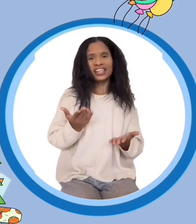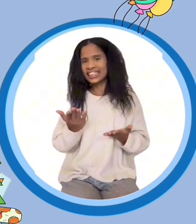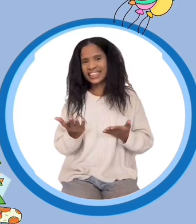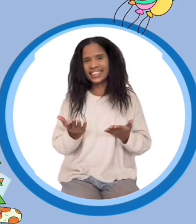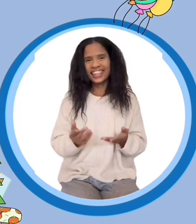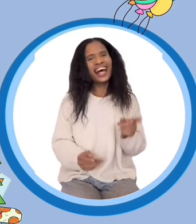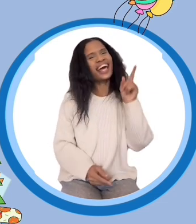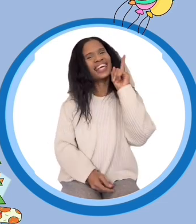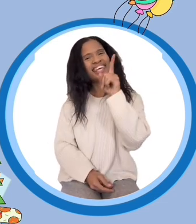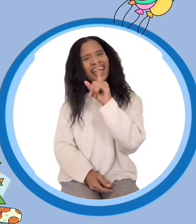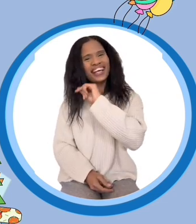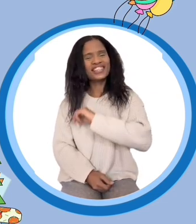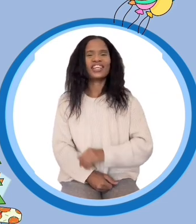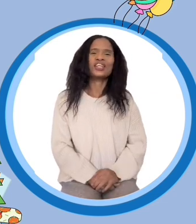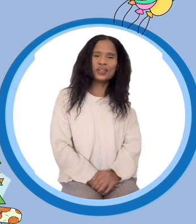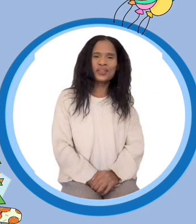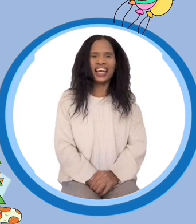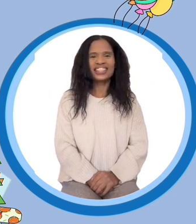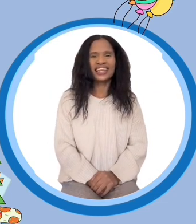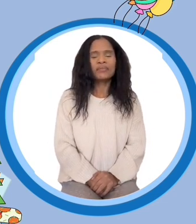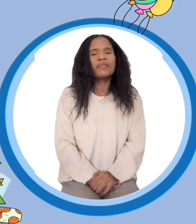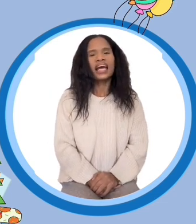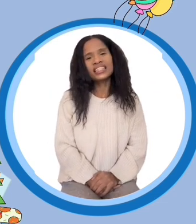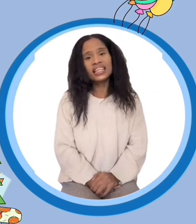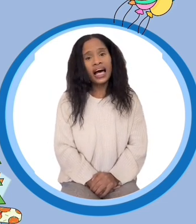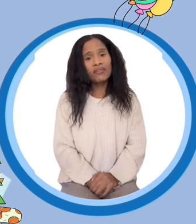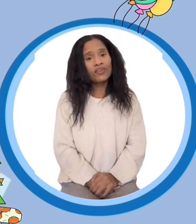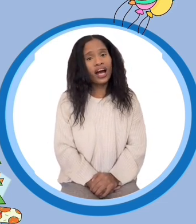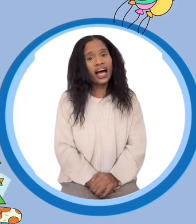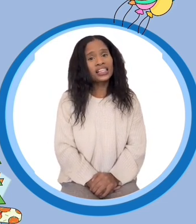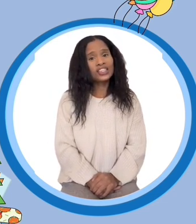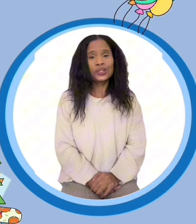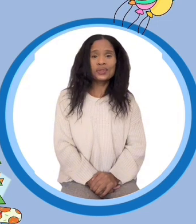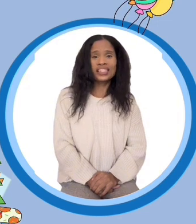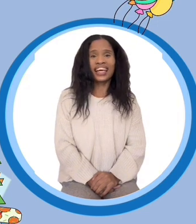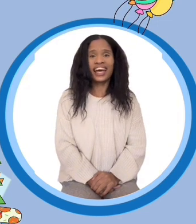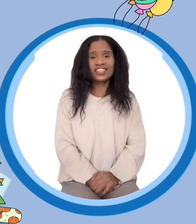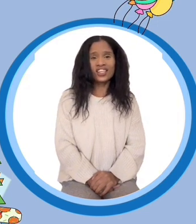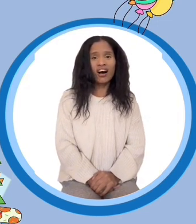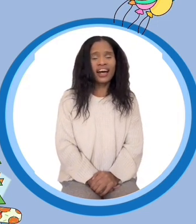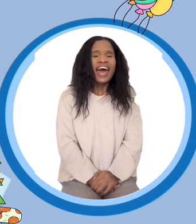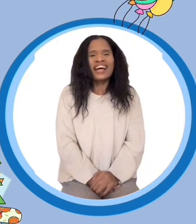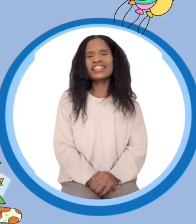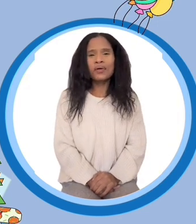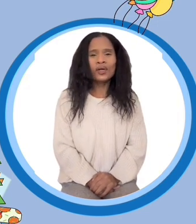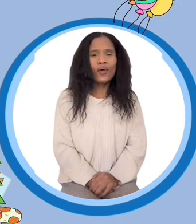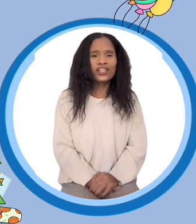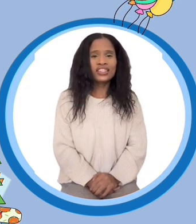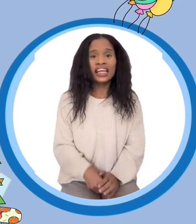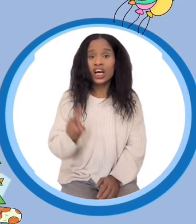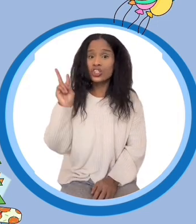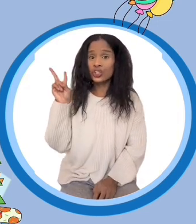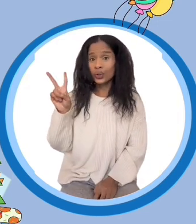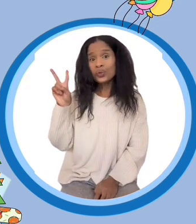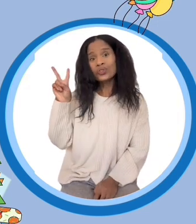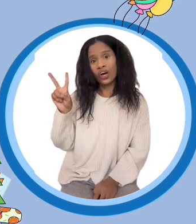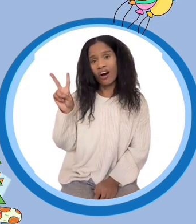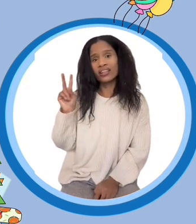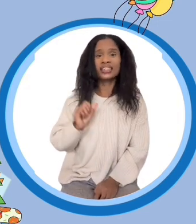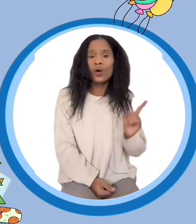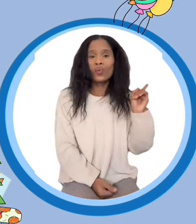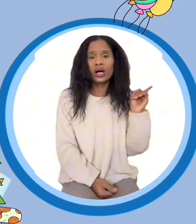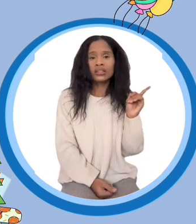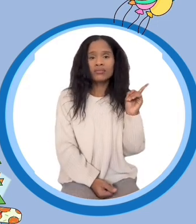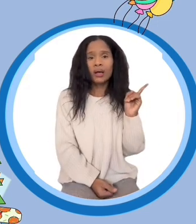for... Yes, you guessed it. It's time for us to sing a song. And today we're going to sing two